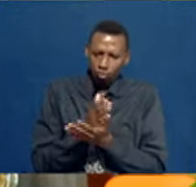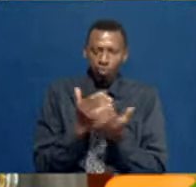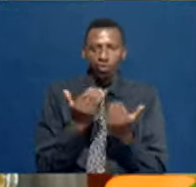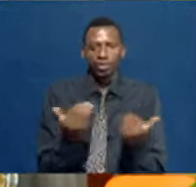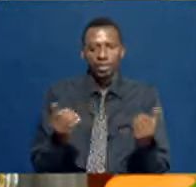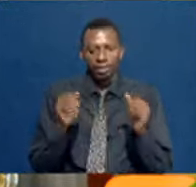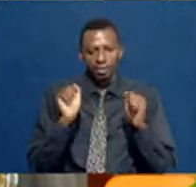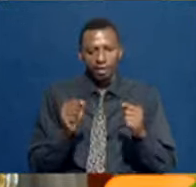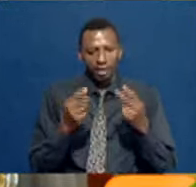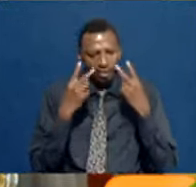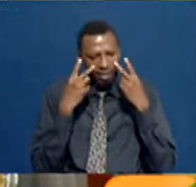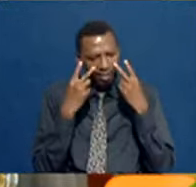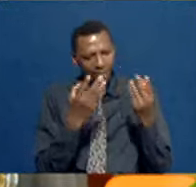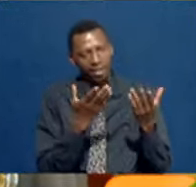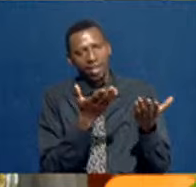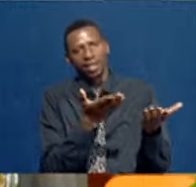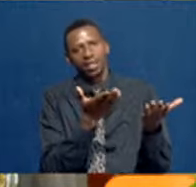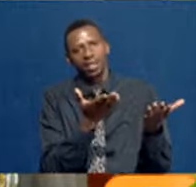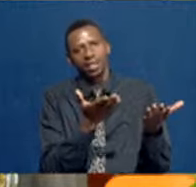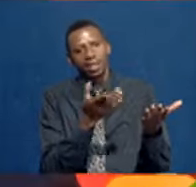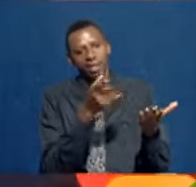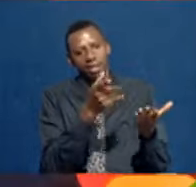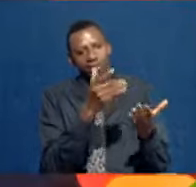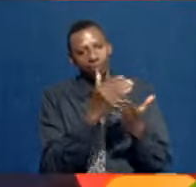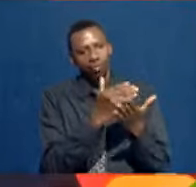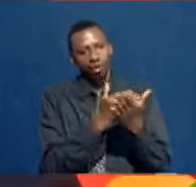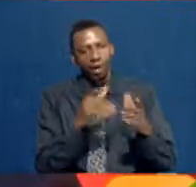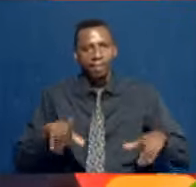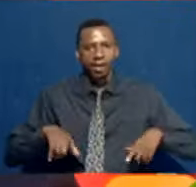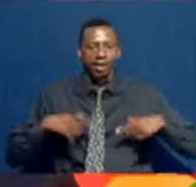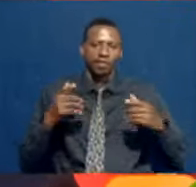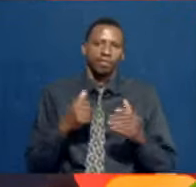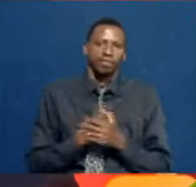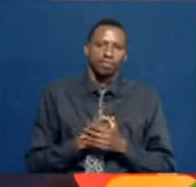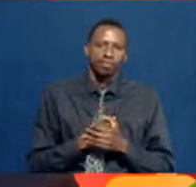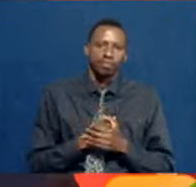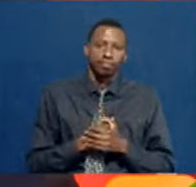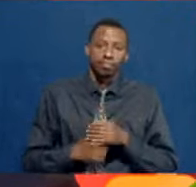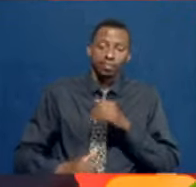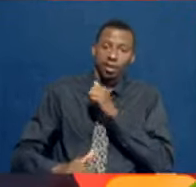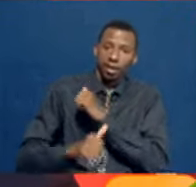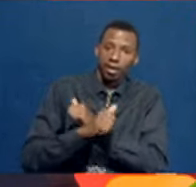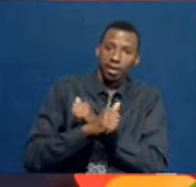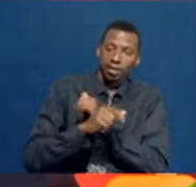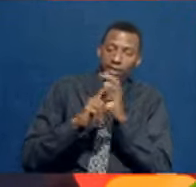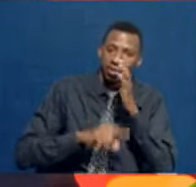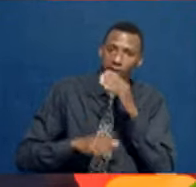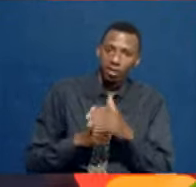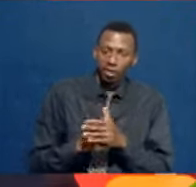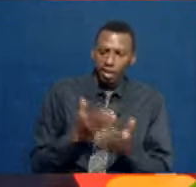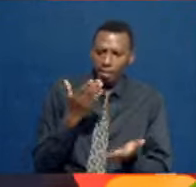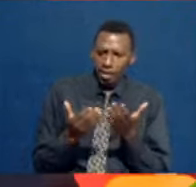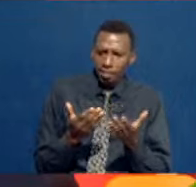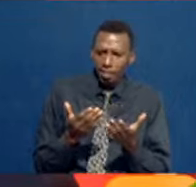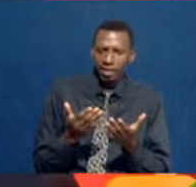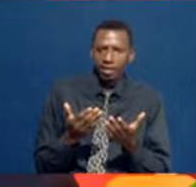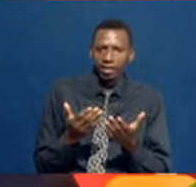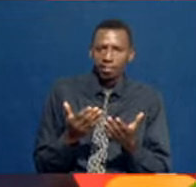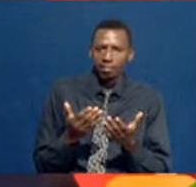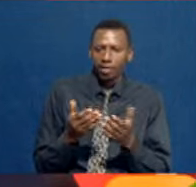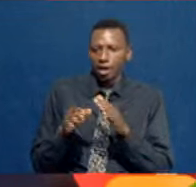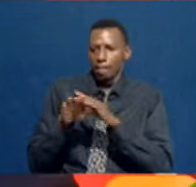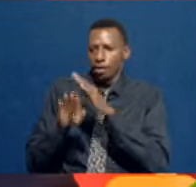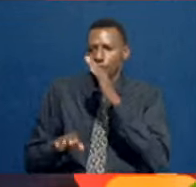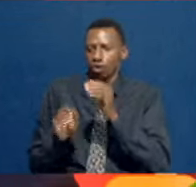these live TikTok sessions. The danger is it could be a minor who has accessed